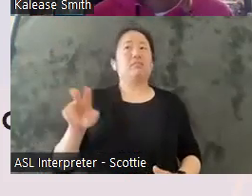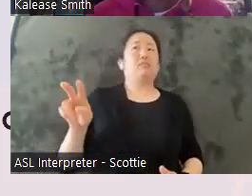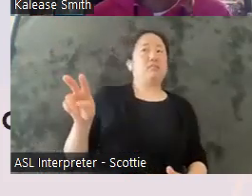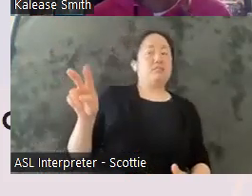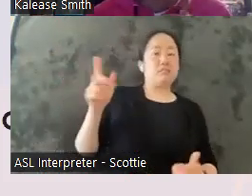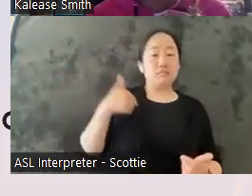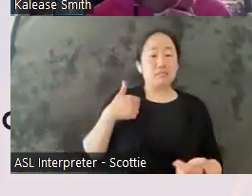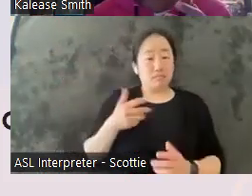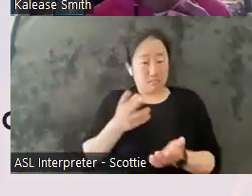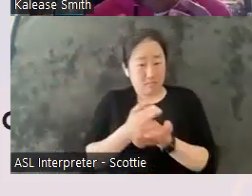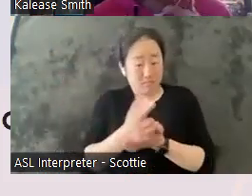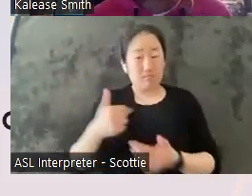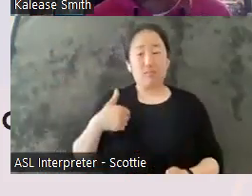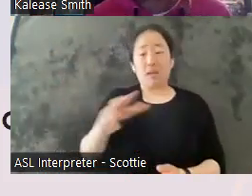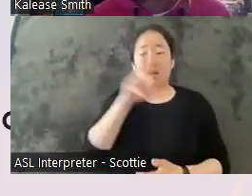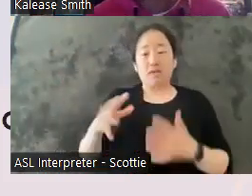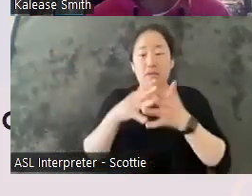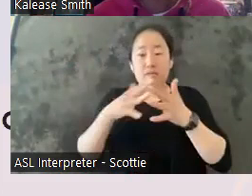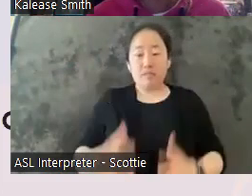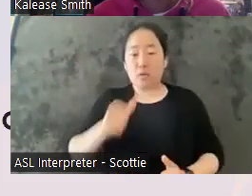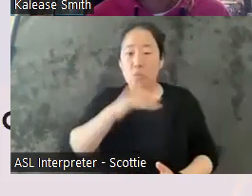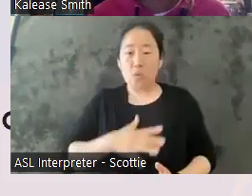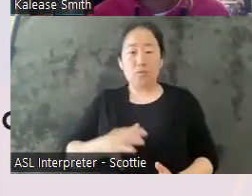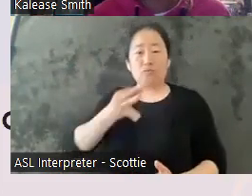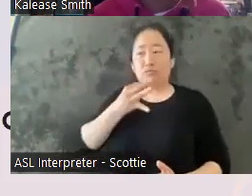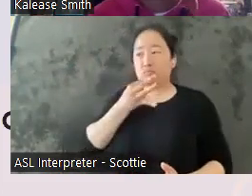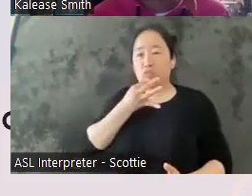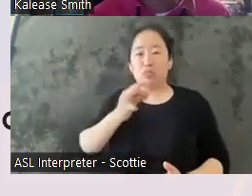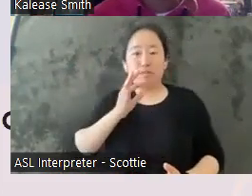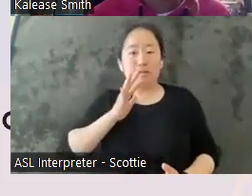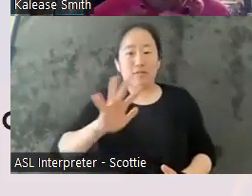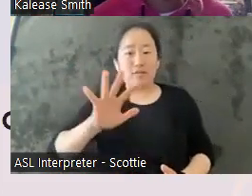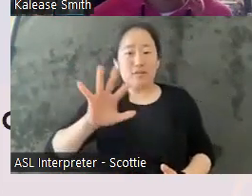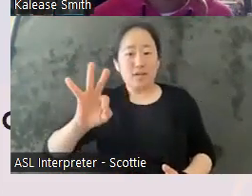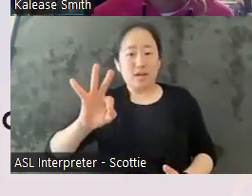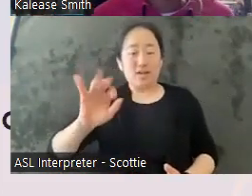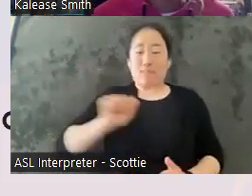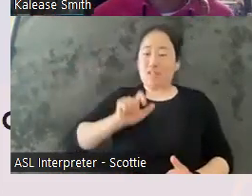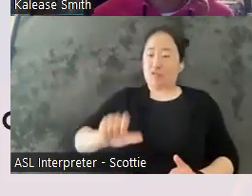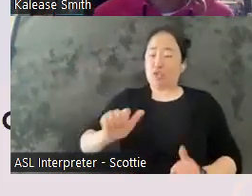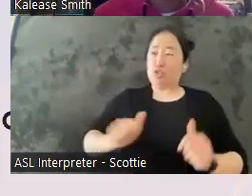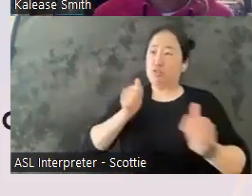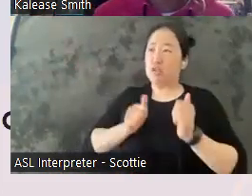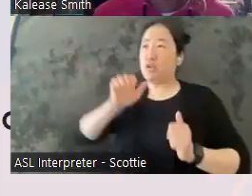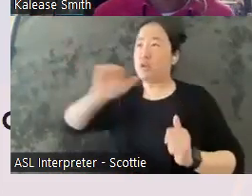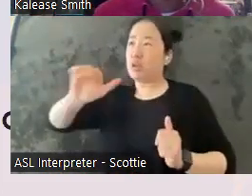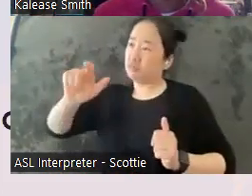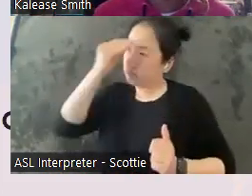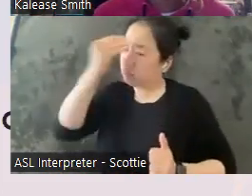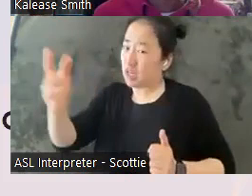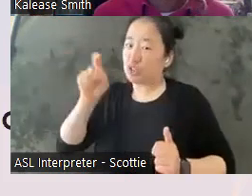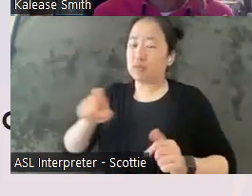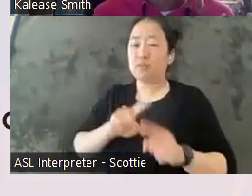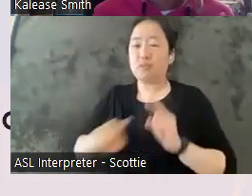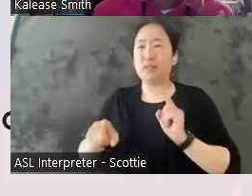an African-American woman, almost 59 years old, I should have said something. I just didn't feel like dealing with it. Sometimes